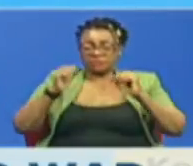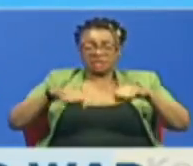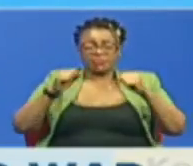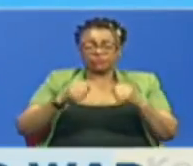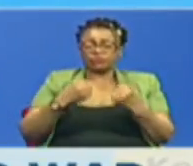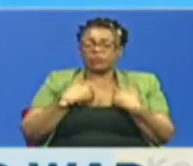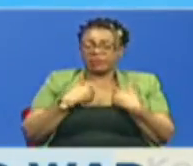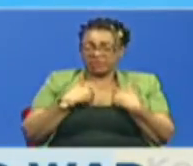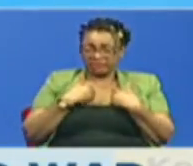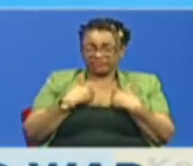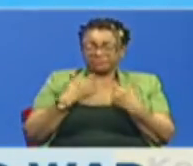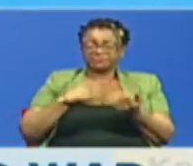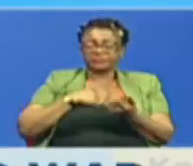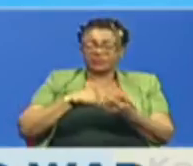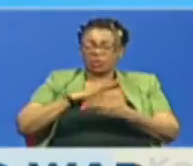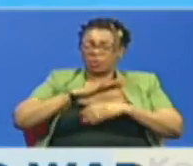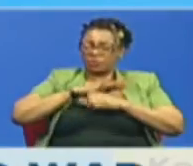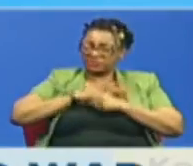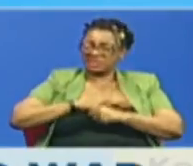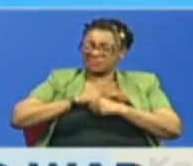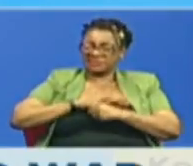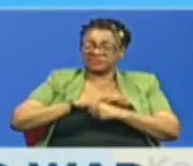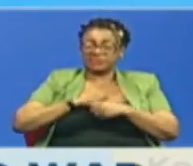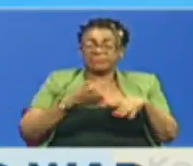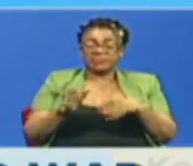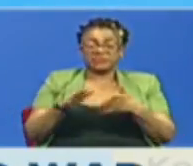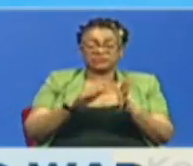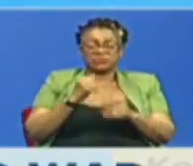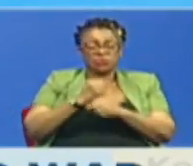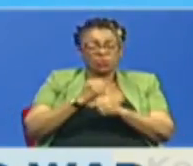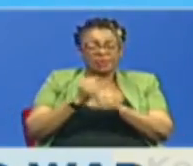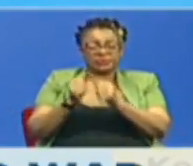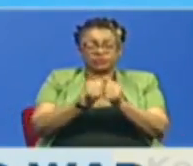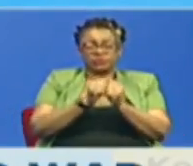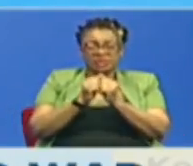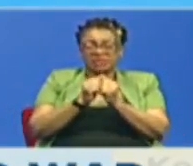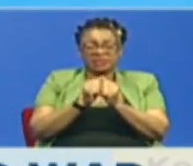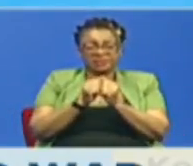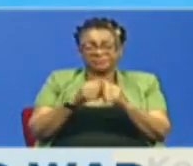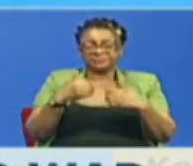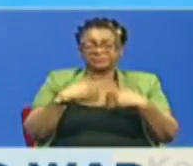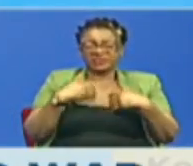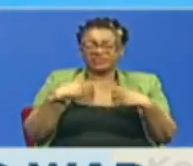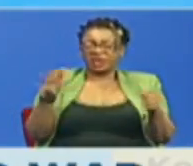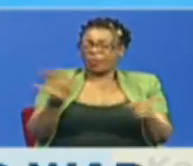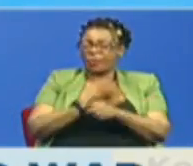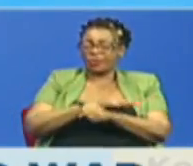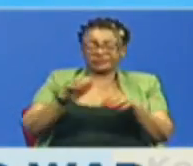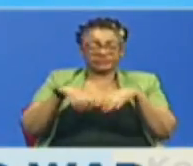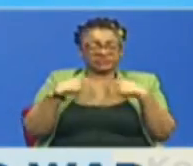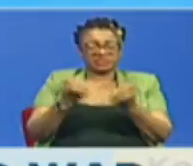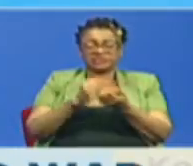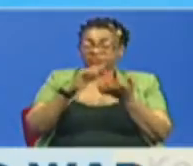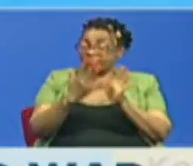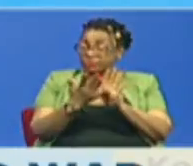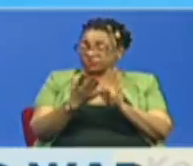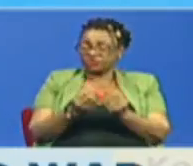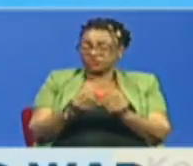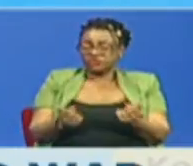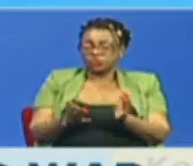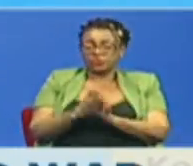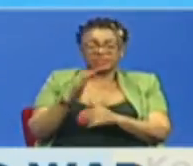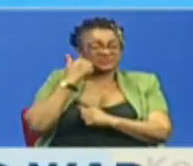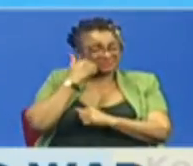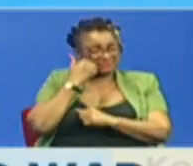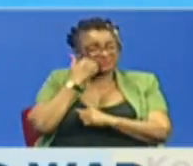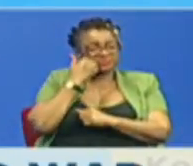maintain our containment measures, for us to be able to work together, adopting a whole of society approach in dealing with this disease.